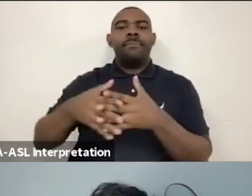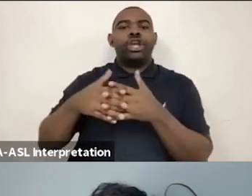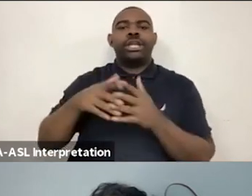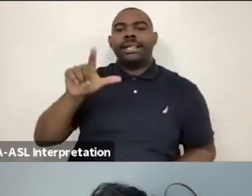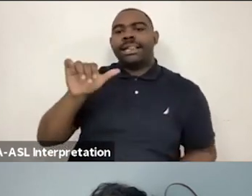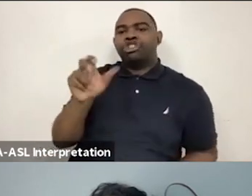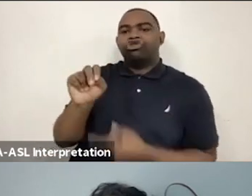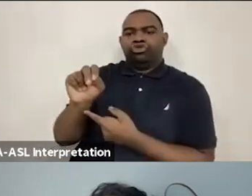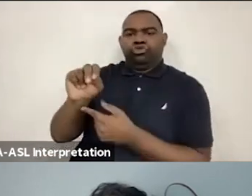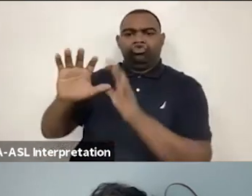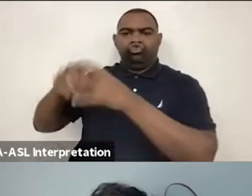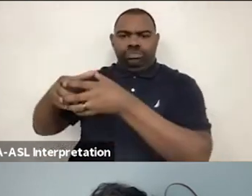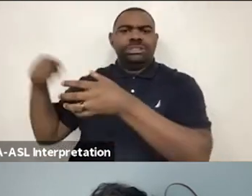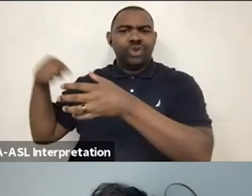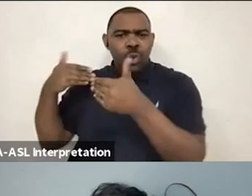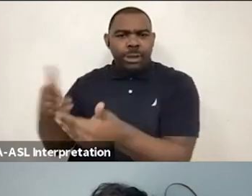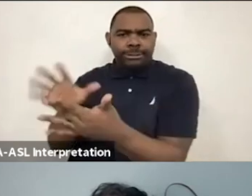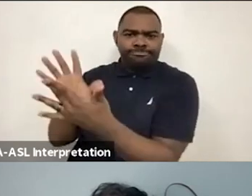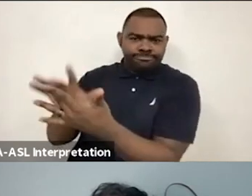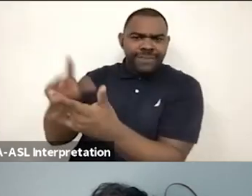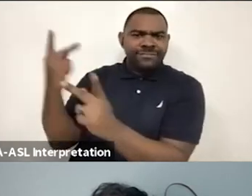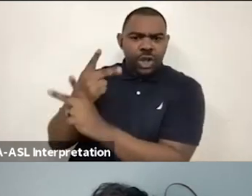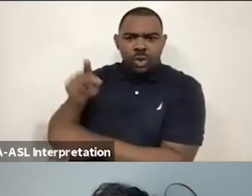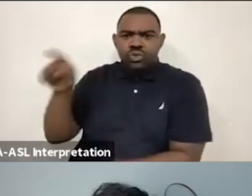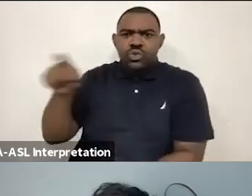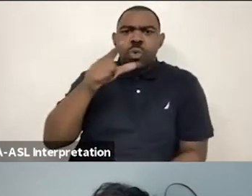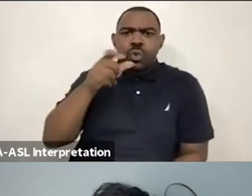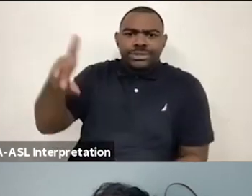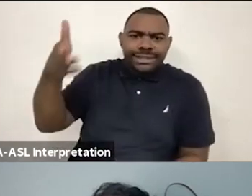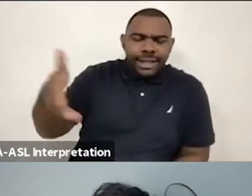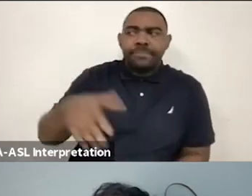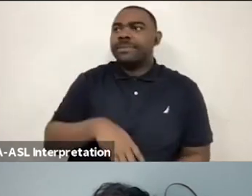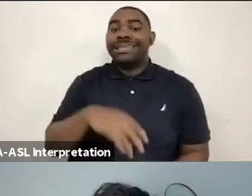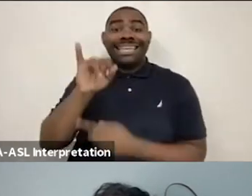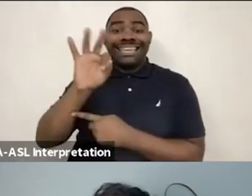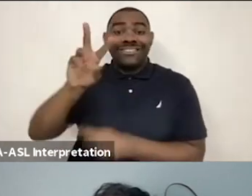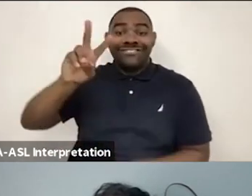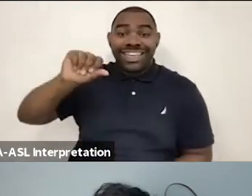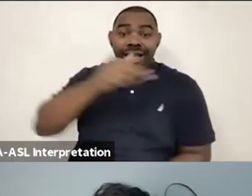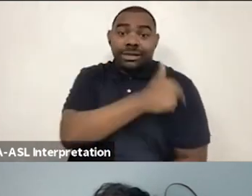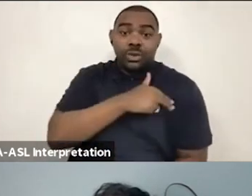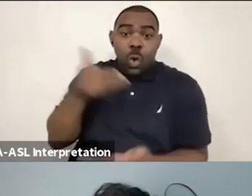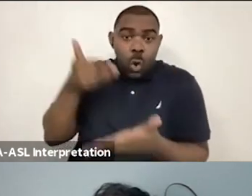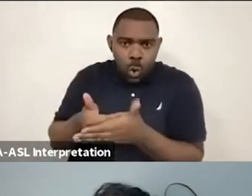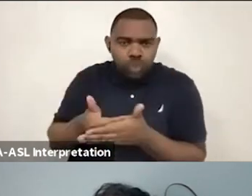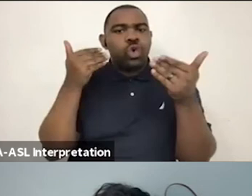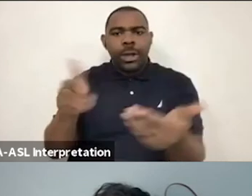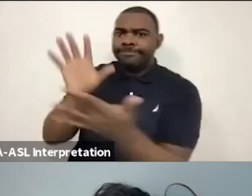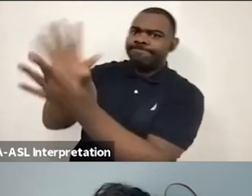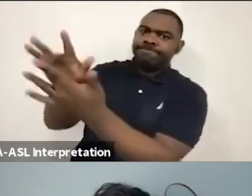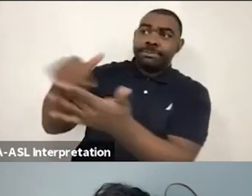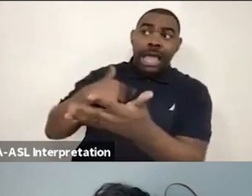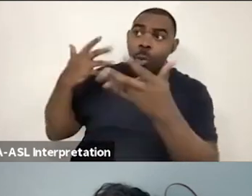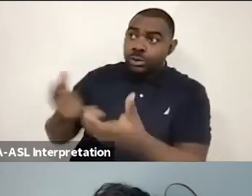Legions. Reach out if there is a VA hospital close to you. Make